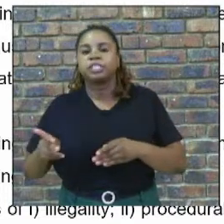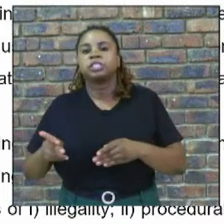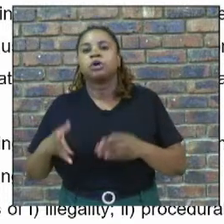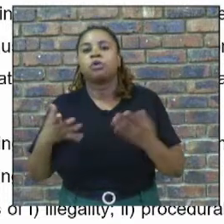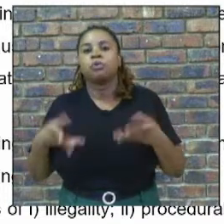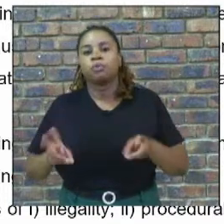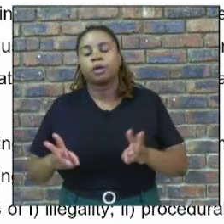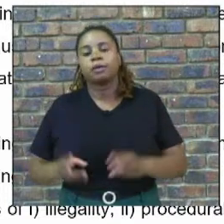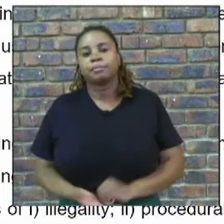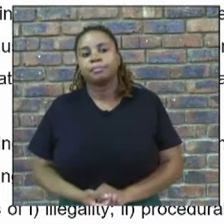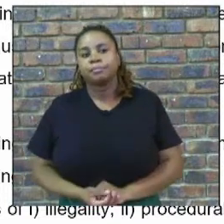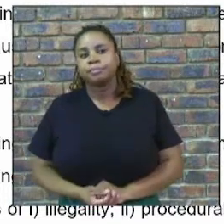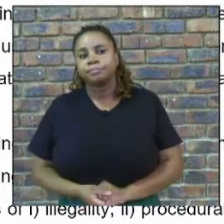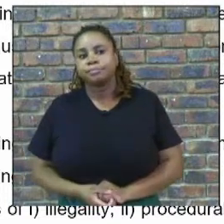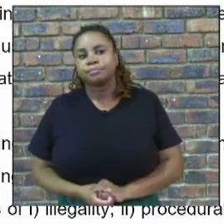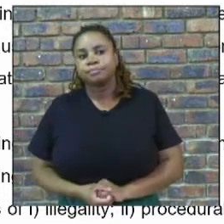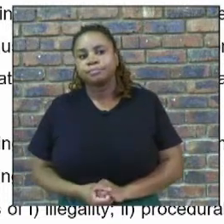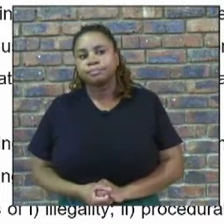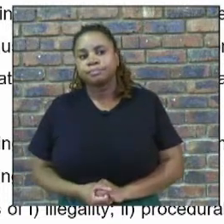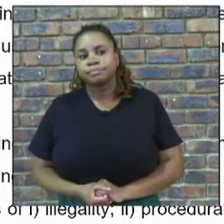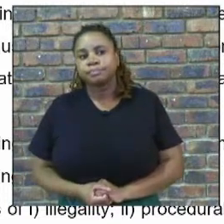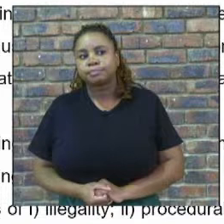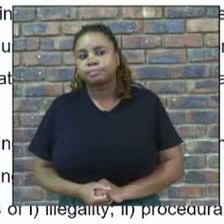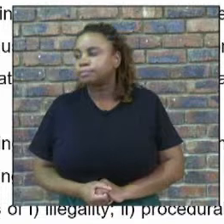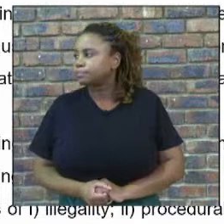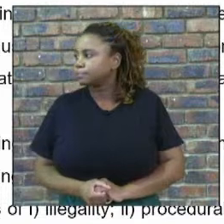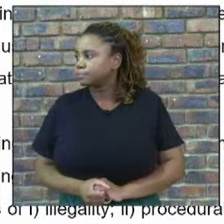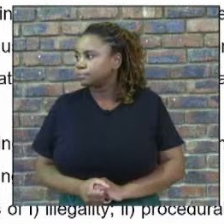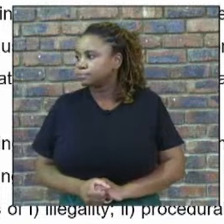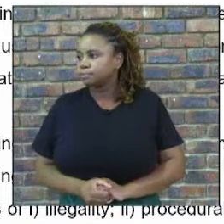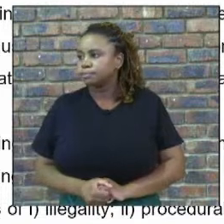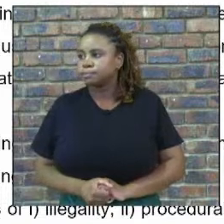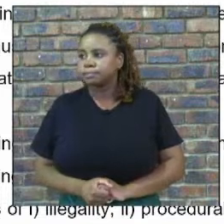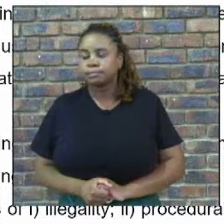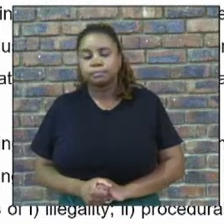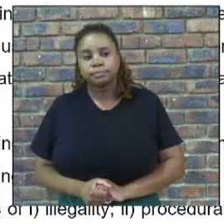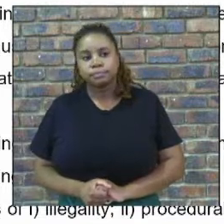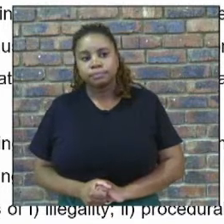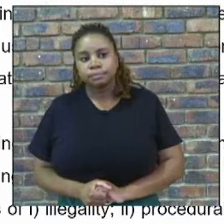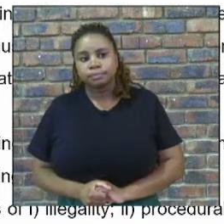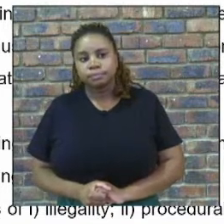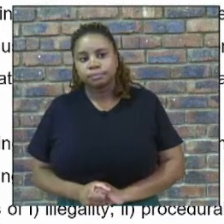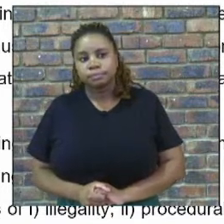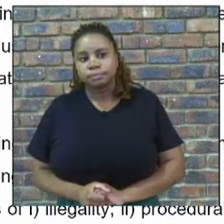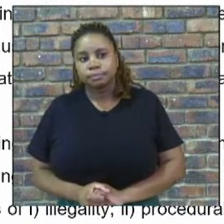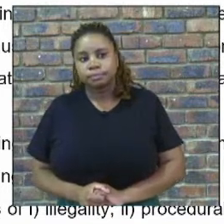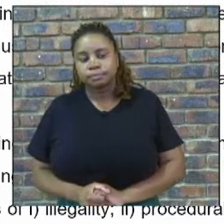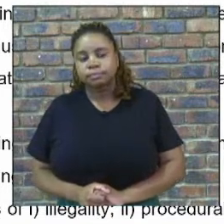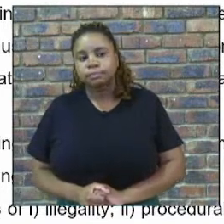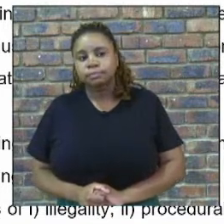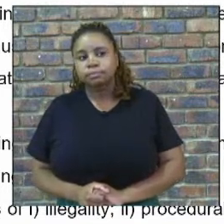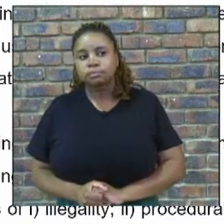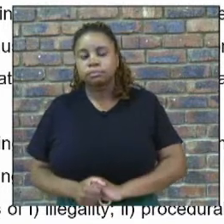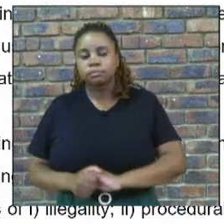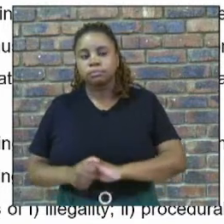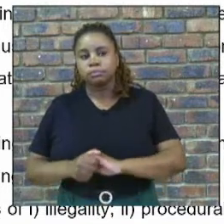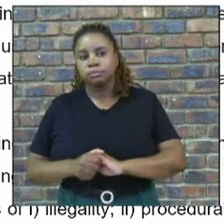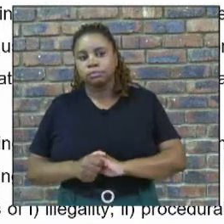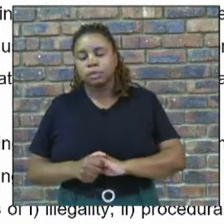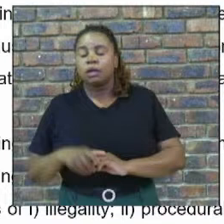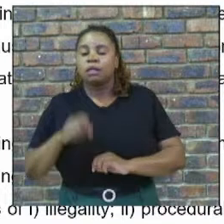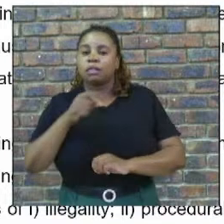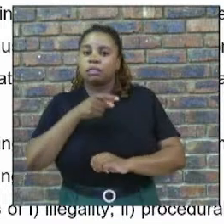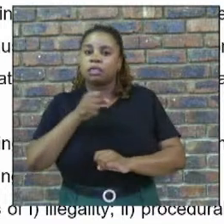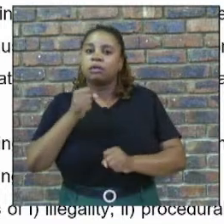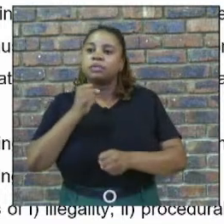to the contractual arrangement or other legal relationship between the complainant and any other party to the